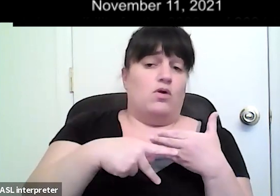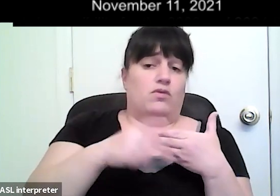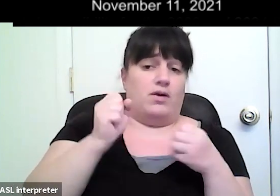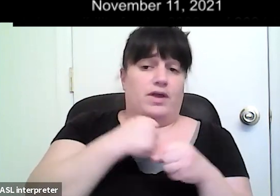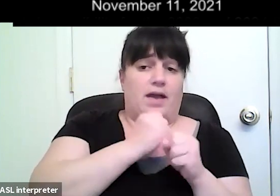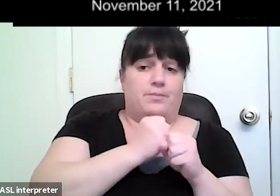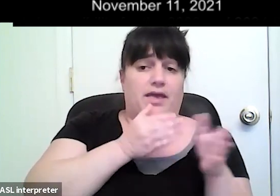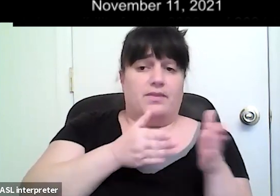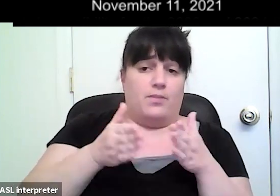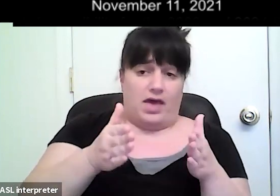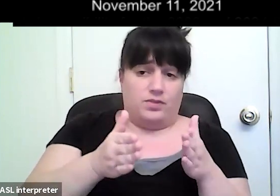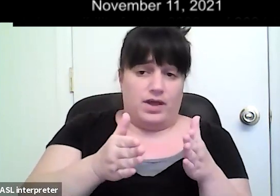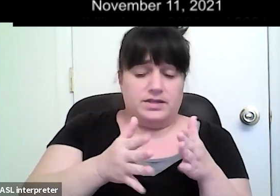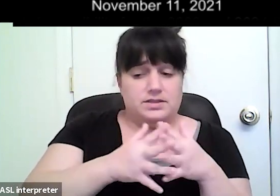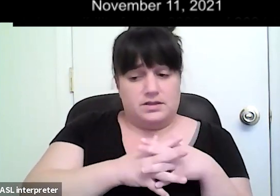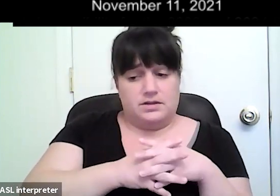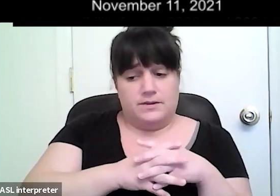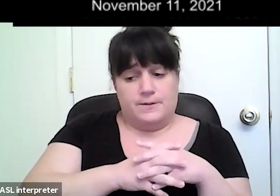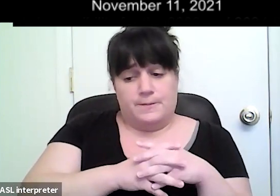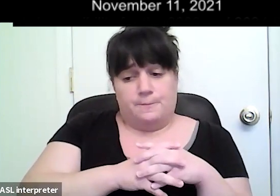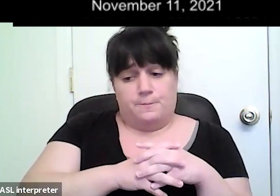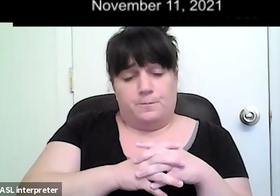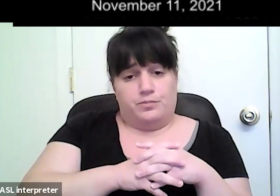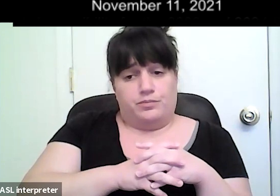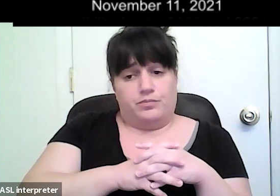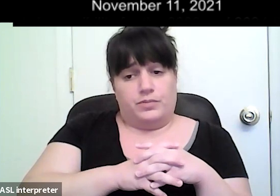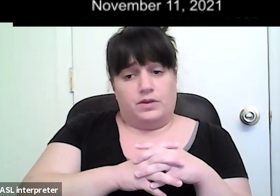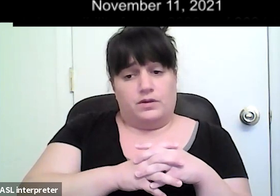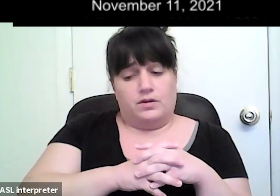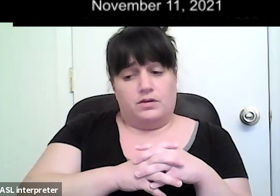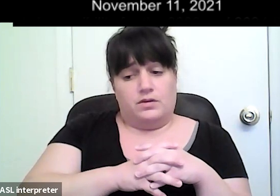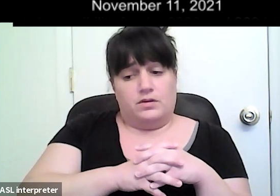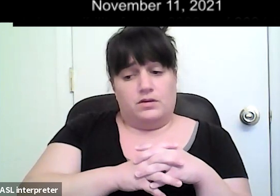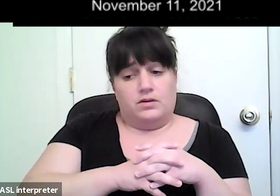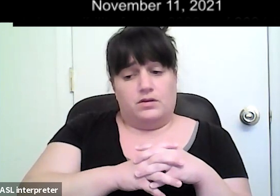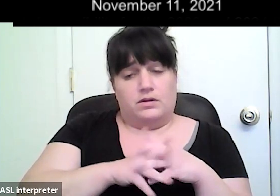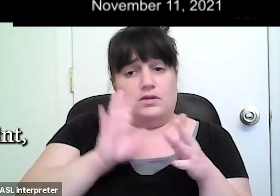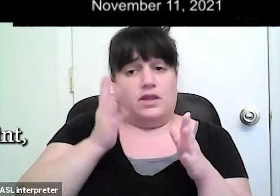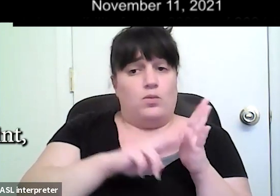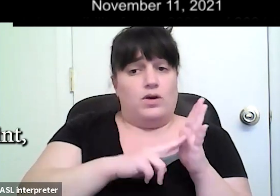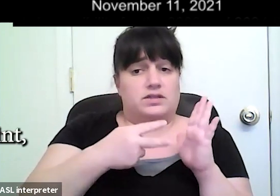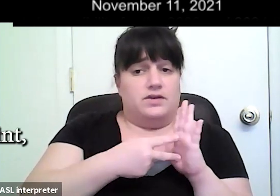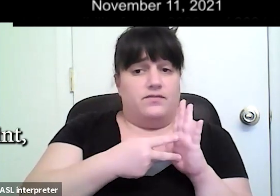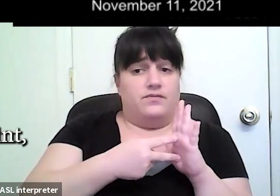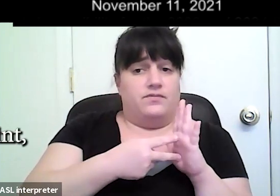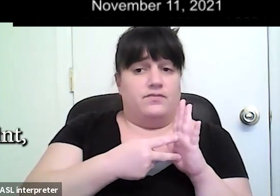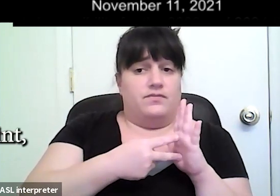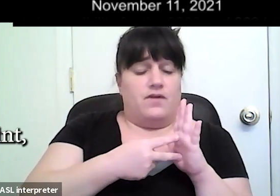these pathways that will and define what